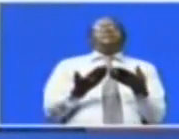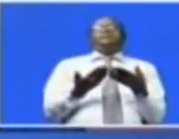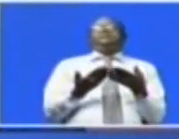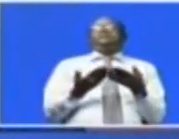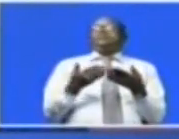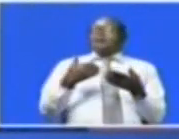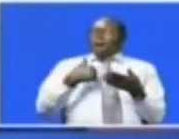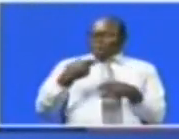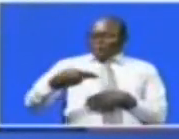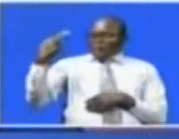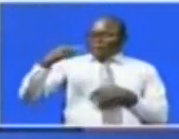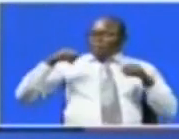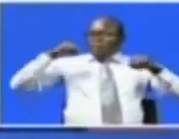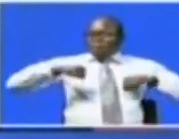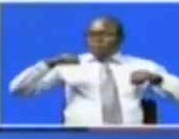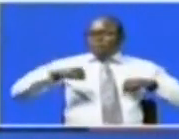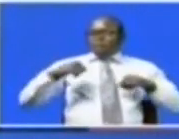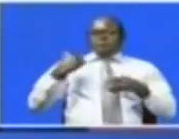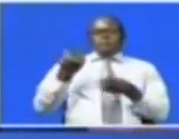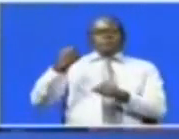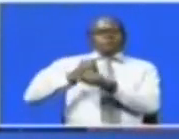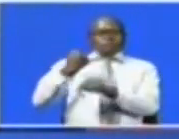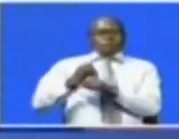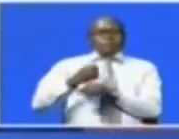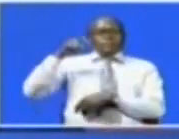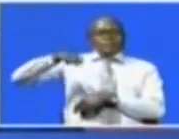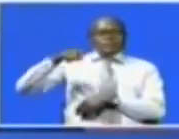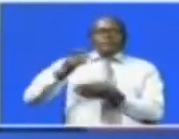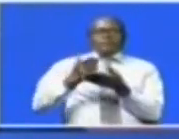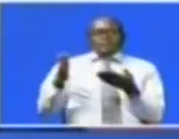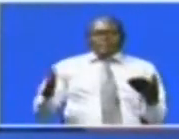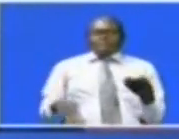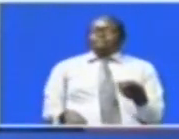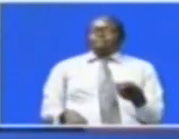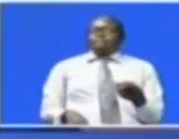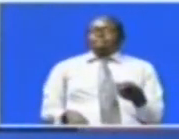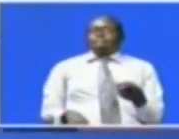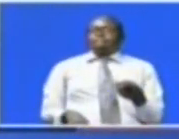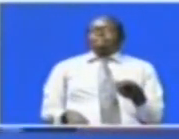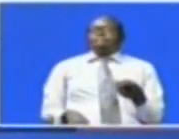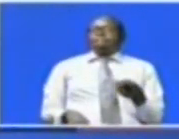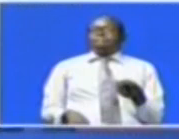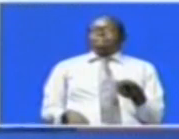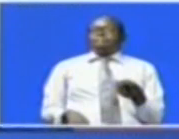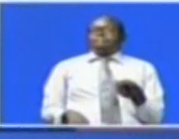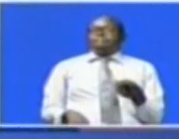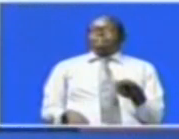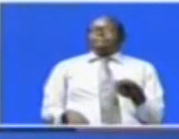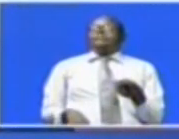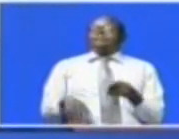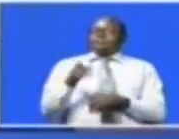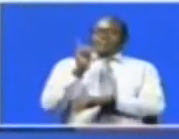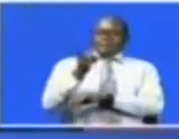is a high reliability job. It requires a certain, state of